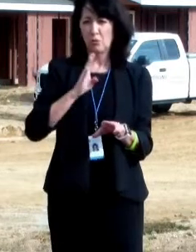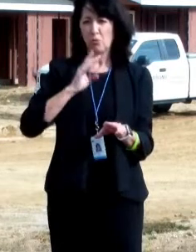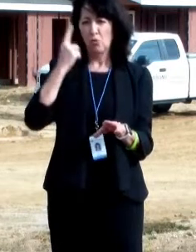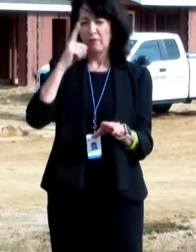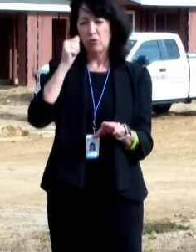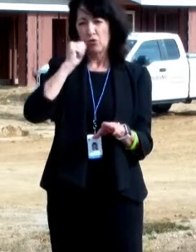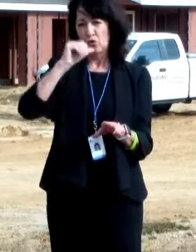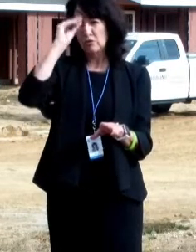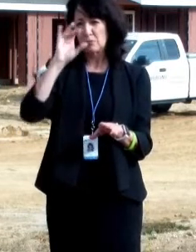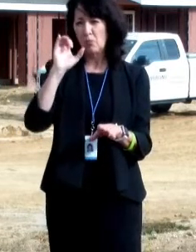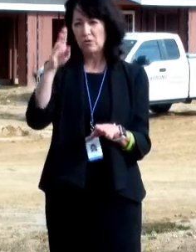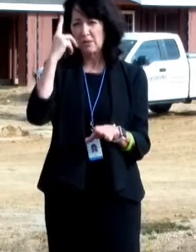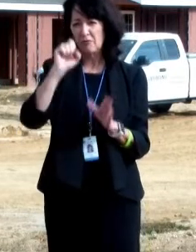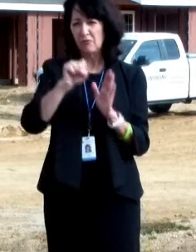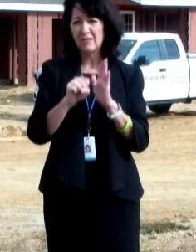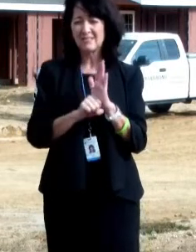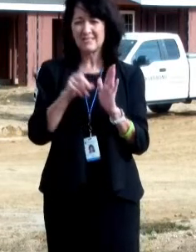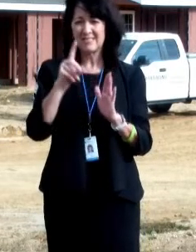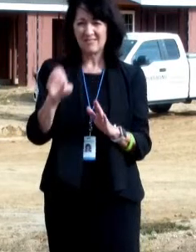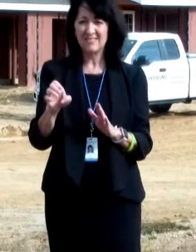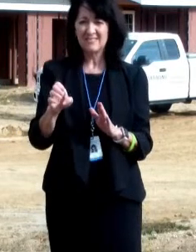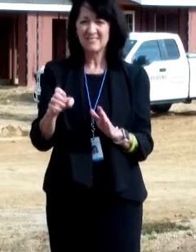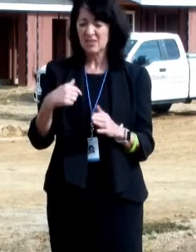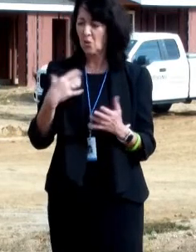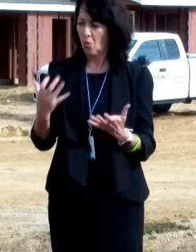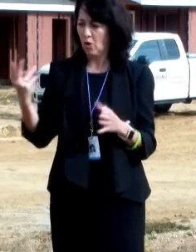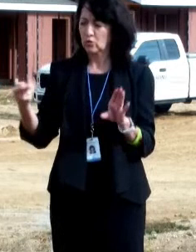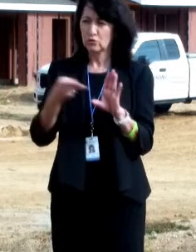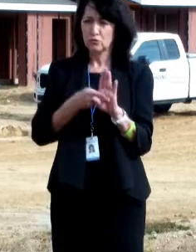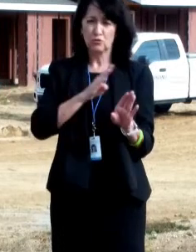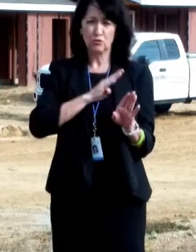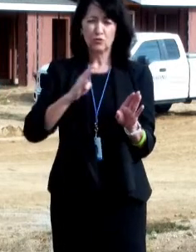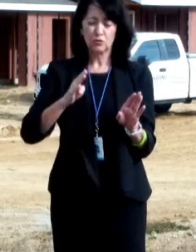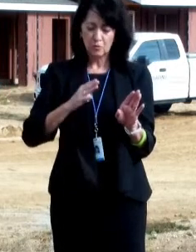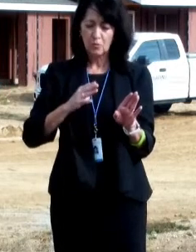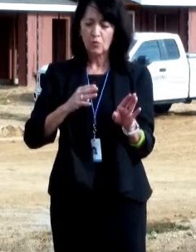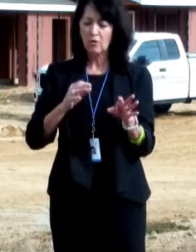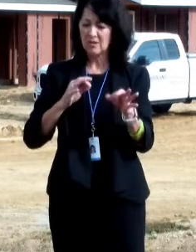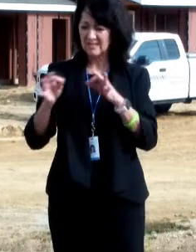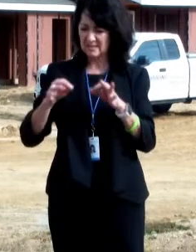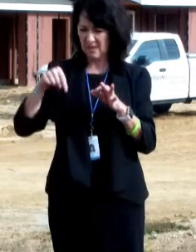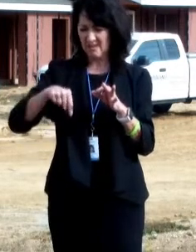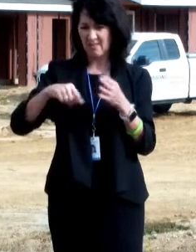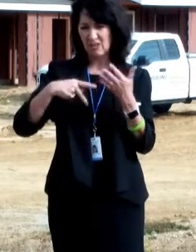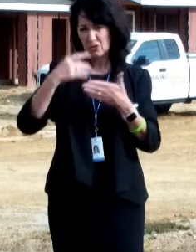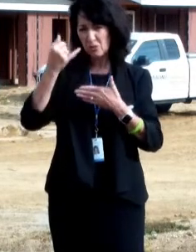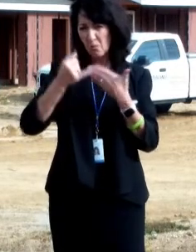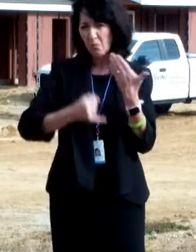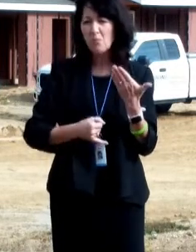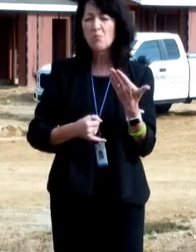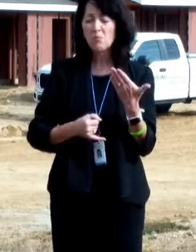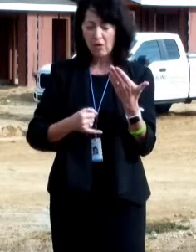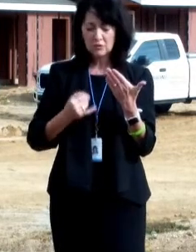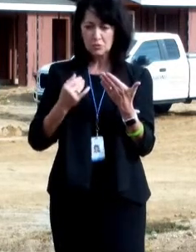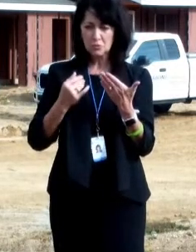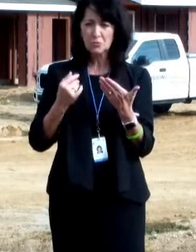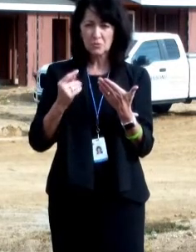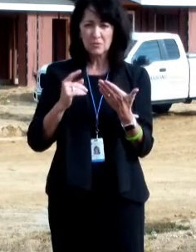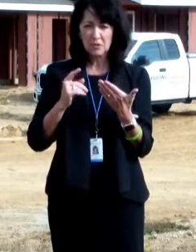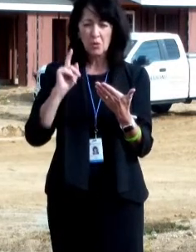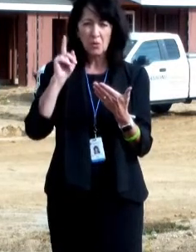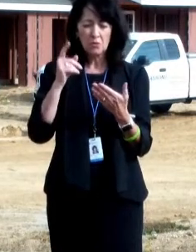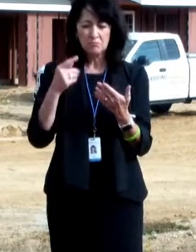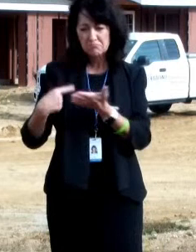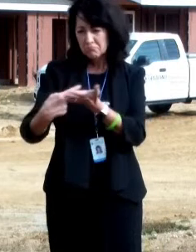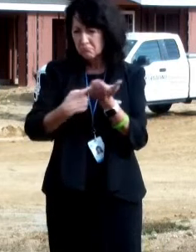and did a lot with Boys and Girls Club. He said, "We'd like for you to be on the board," and he explained this project. And we went home afterwards and over breakfast,